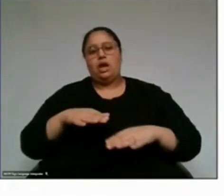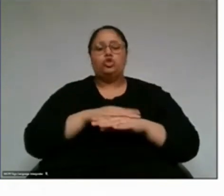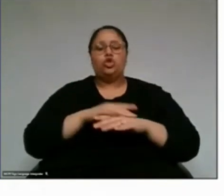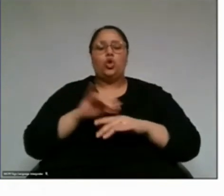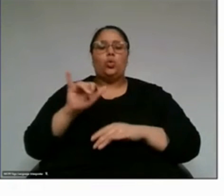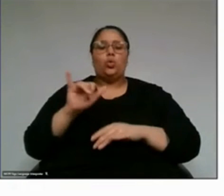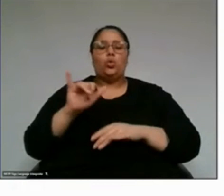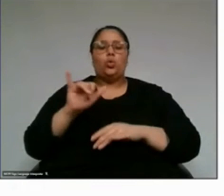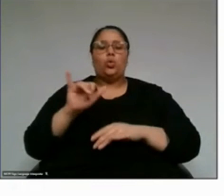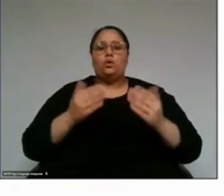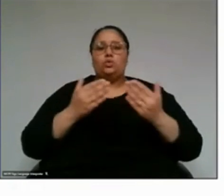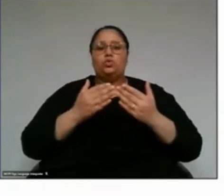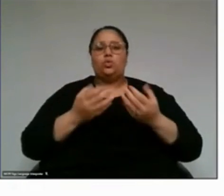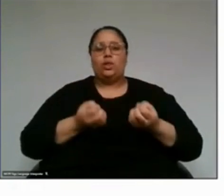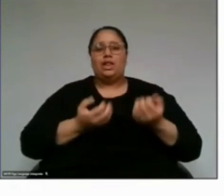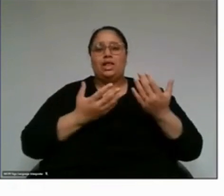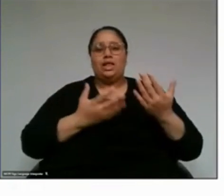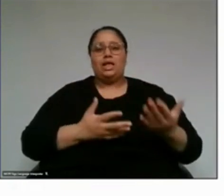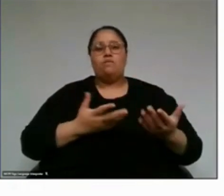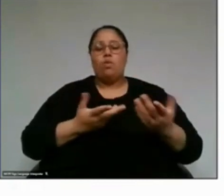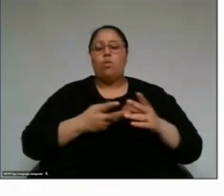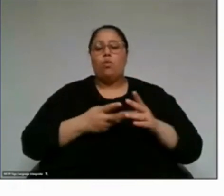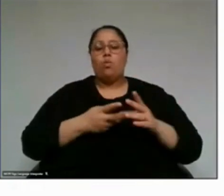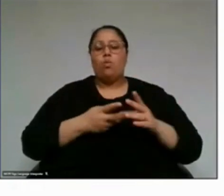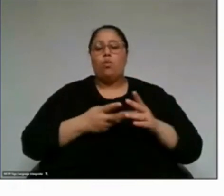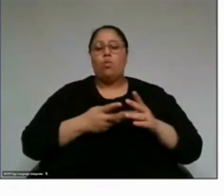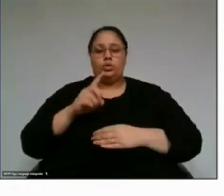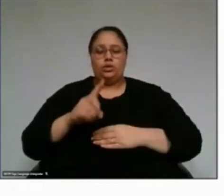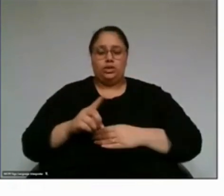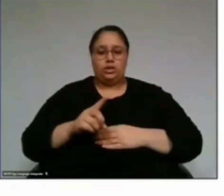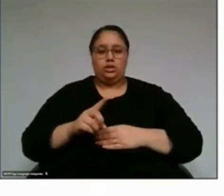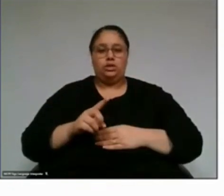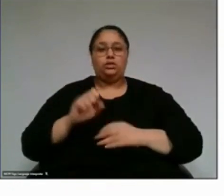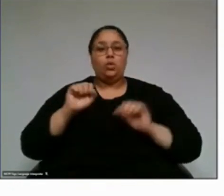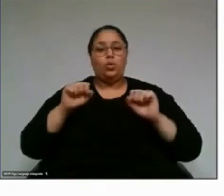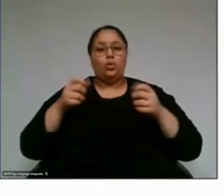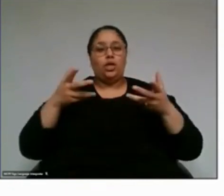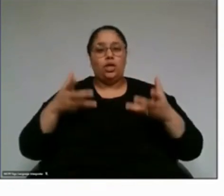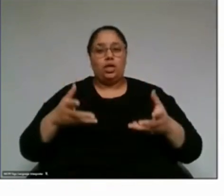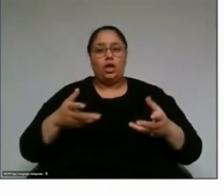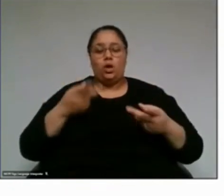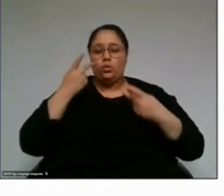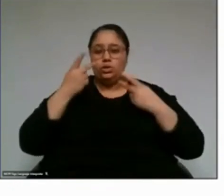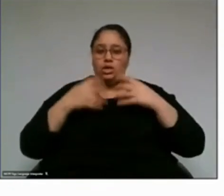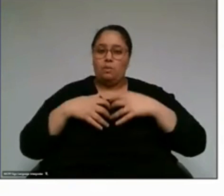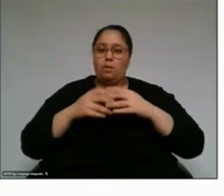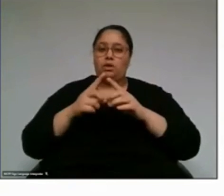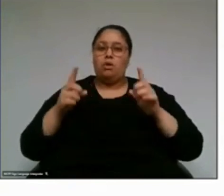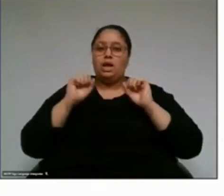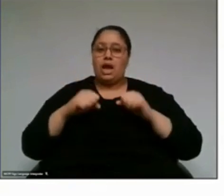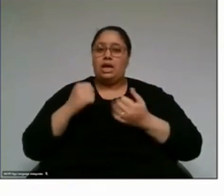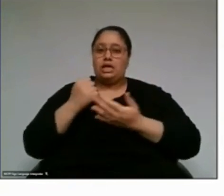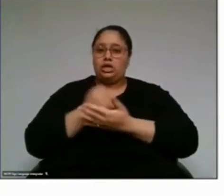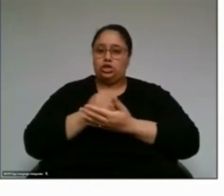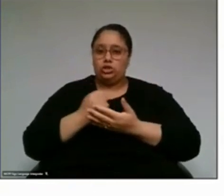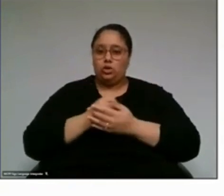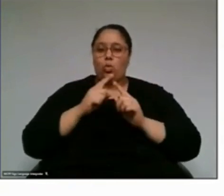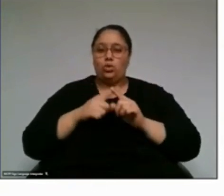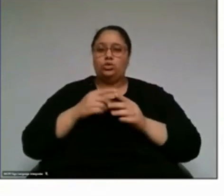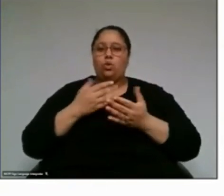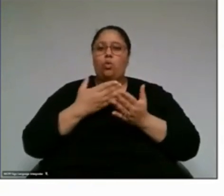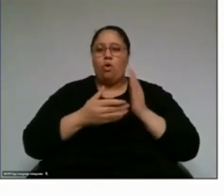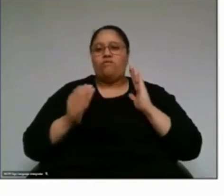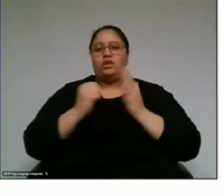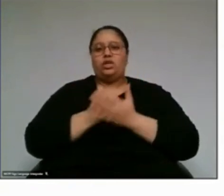of independent schools may be granted or withdrawn by this HOD. So here we already established that the department could register and then also deregister